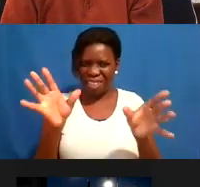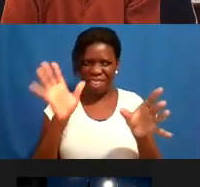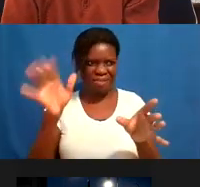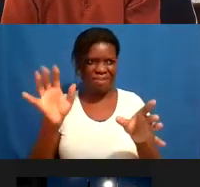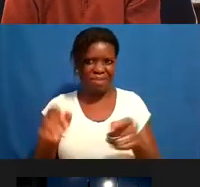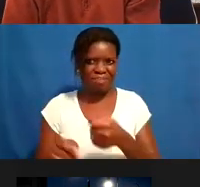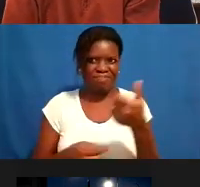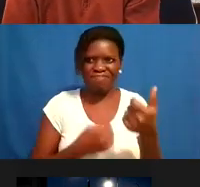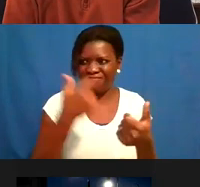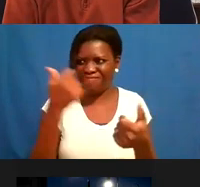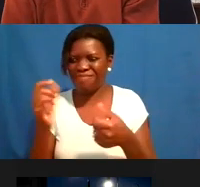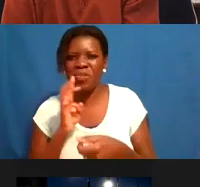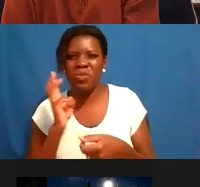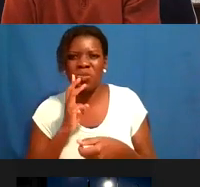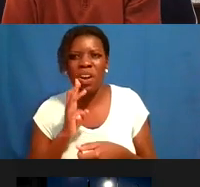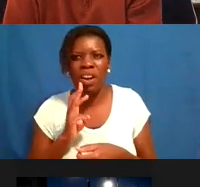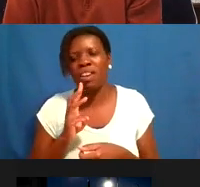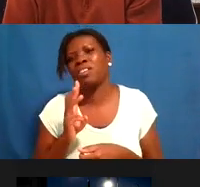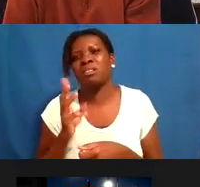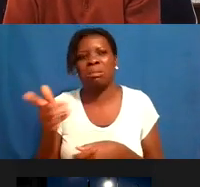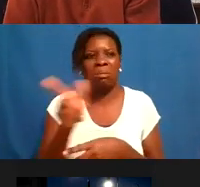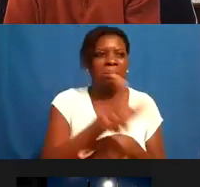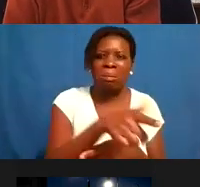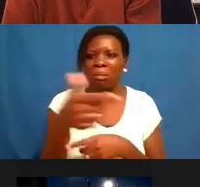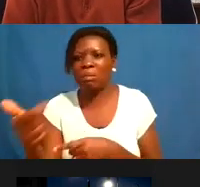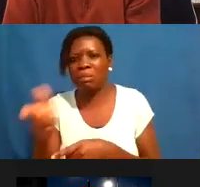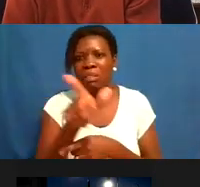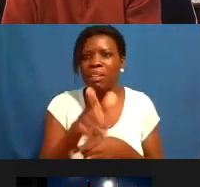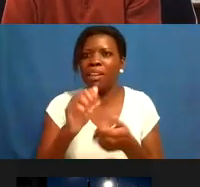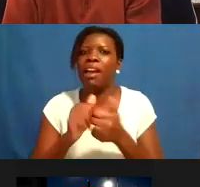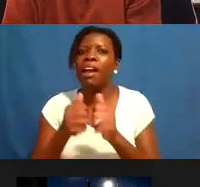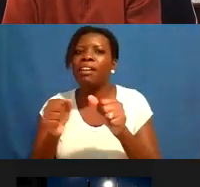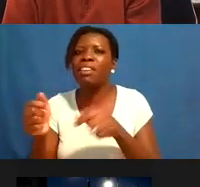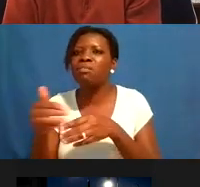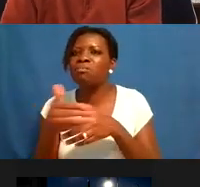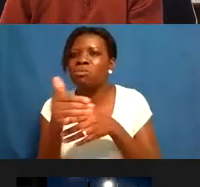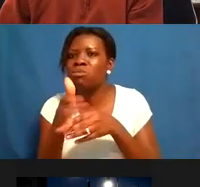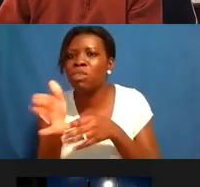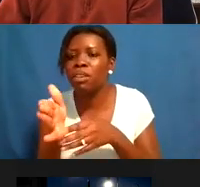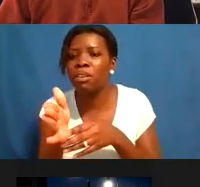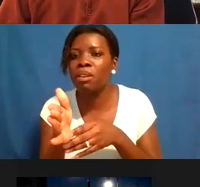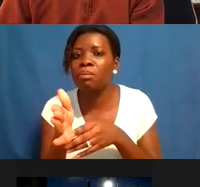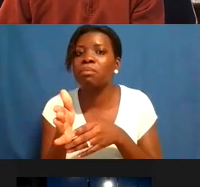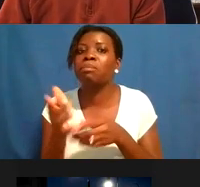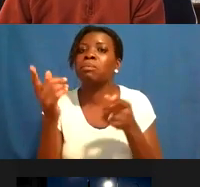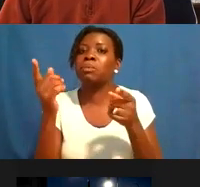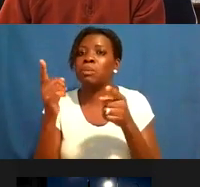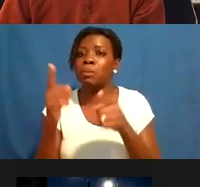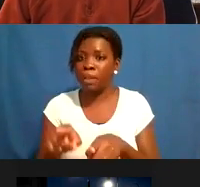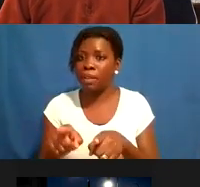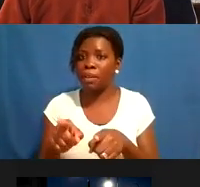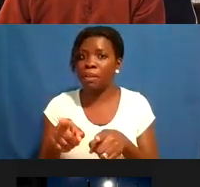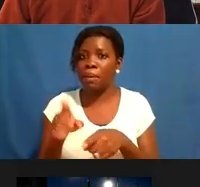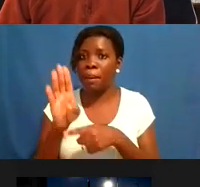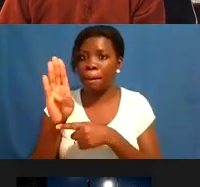around in the liquid in the water and they'll just go willy-nilly. Like, so how can they swim? So it turns out that bacteria or